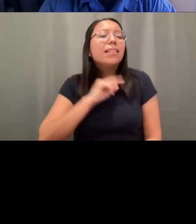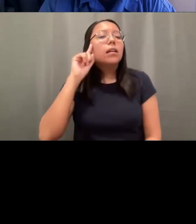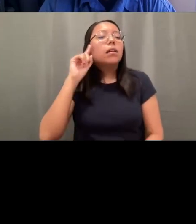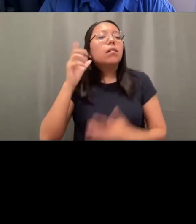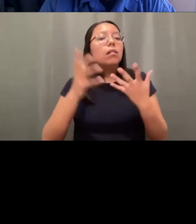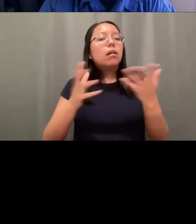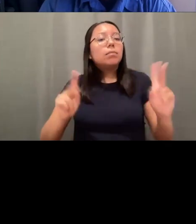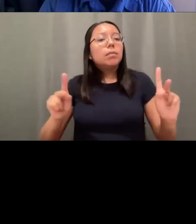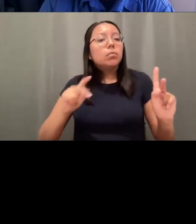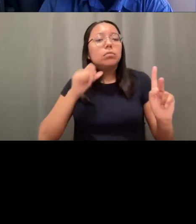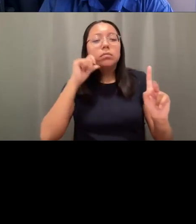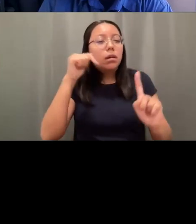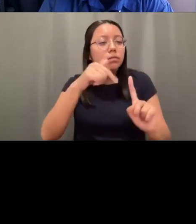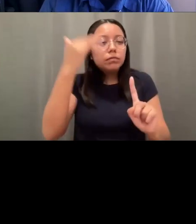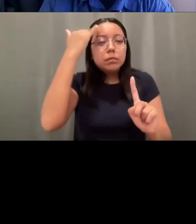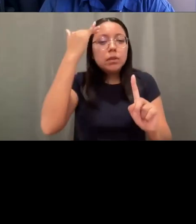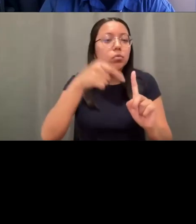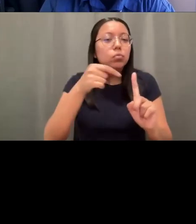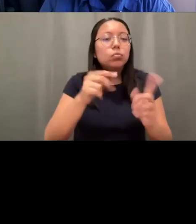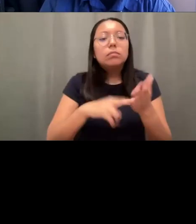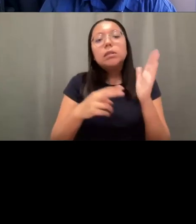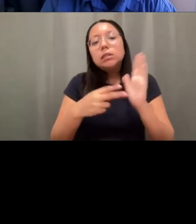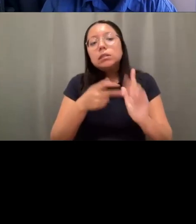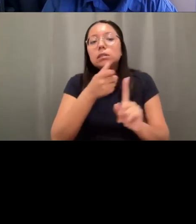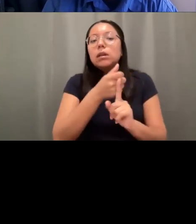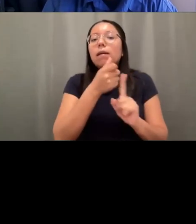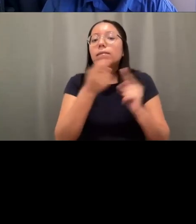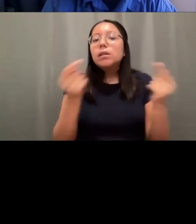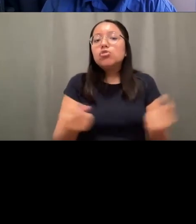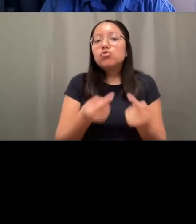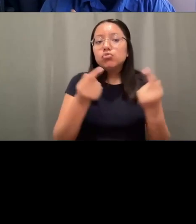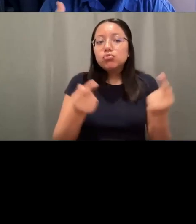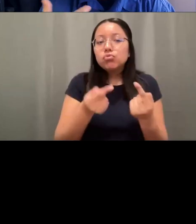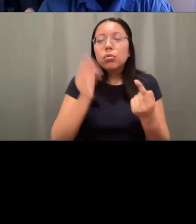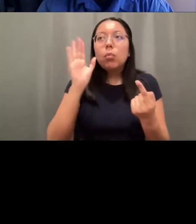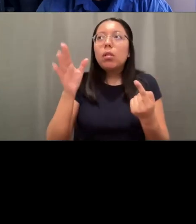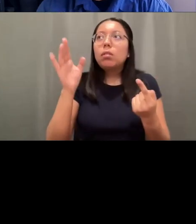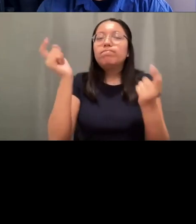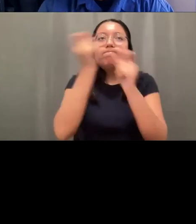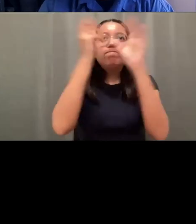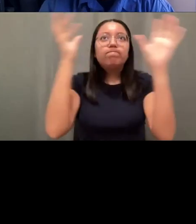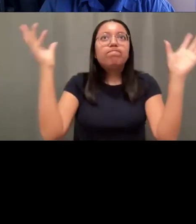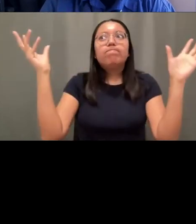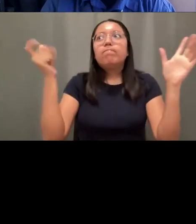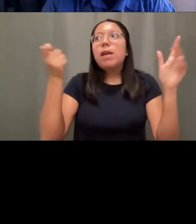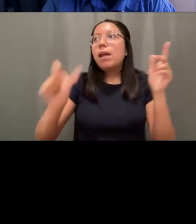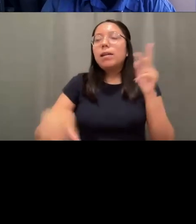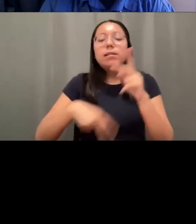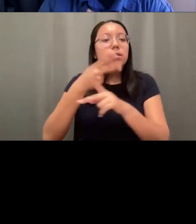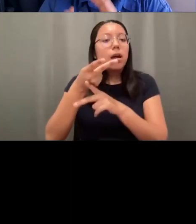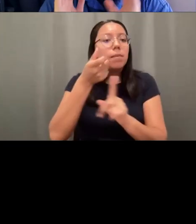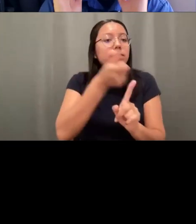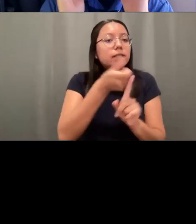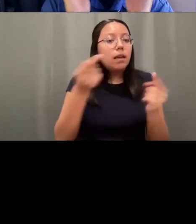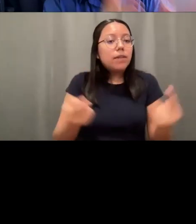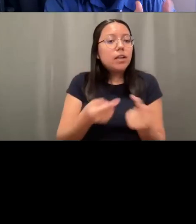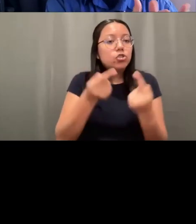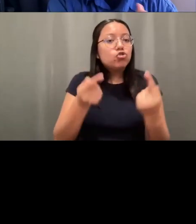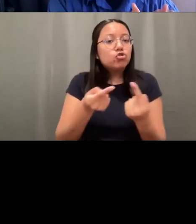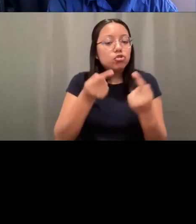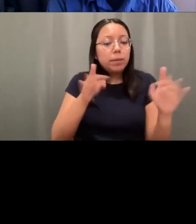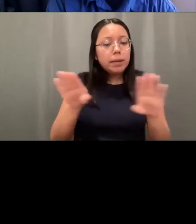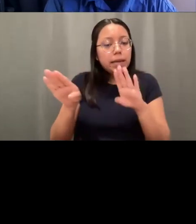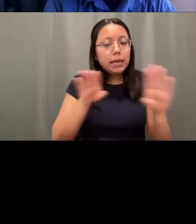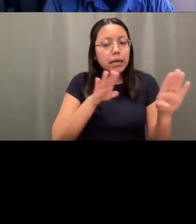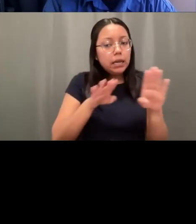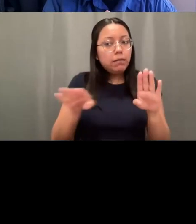self-injury start to think that any kind of self-injuring behavior is automatically suicidal. And so let's get